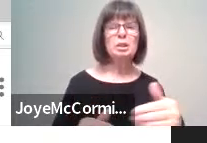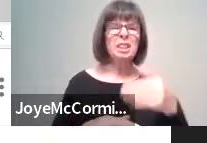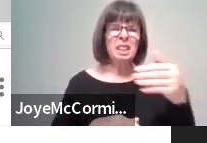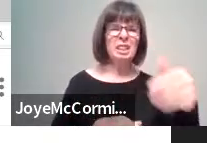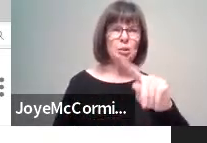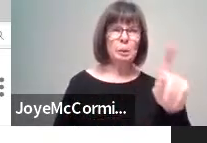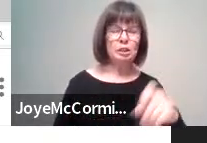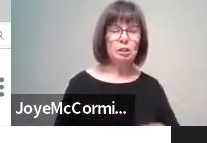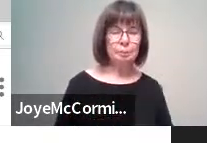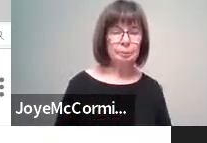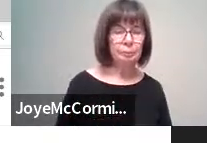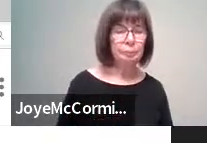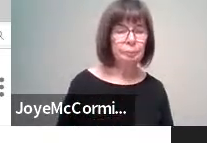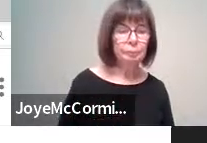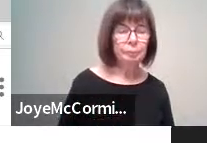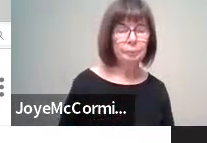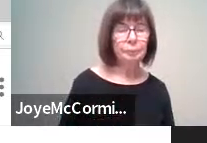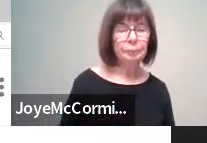question.